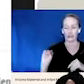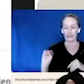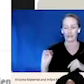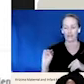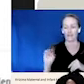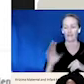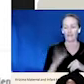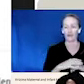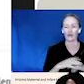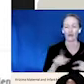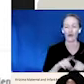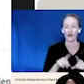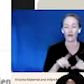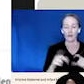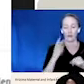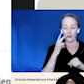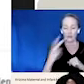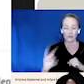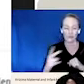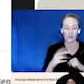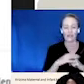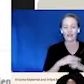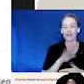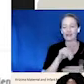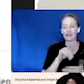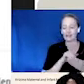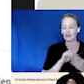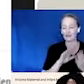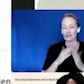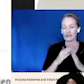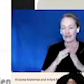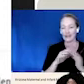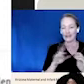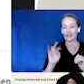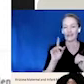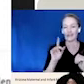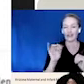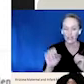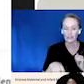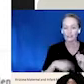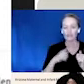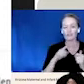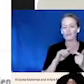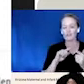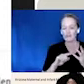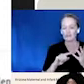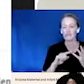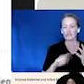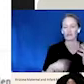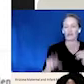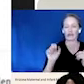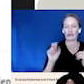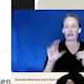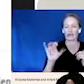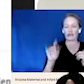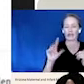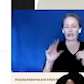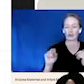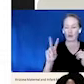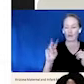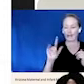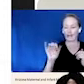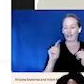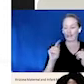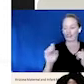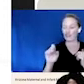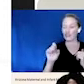Alhambra Village and Canto Village, Central City Village, also experience higher rates of SMM. So we go one more slide.